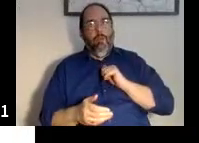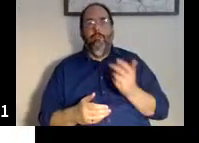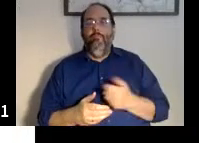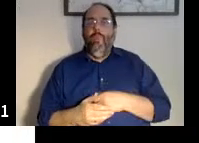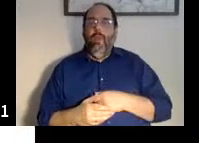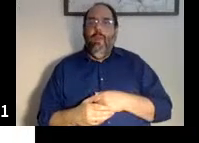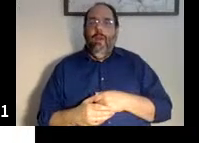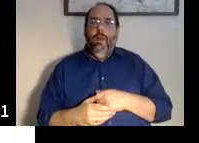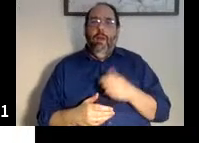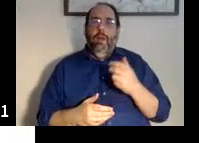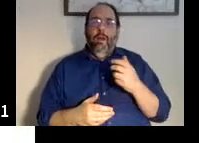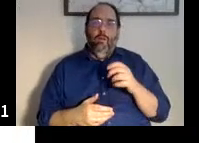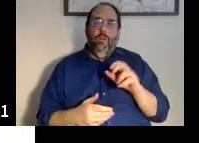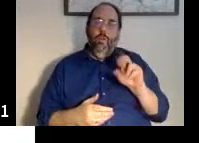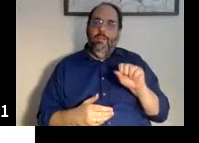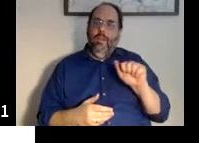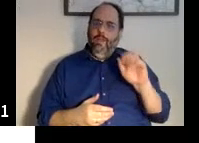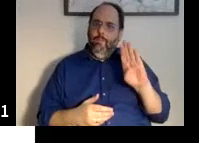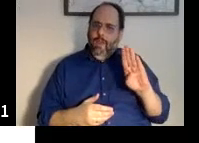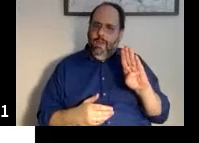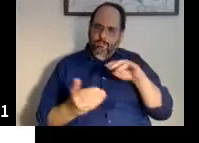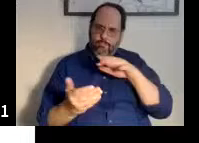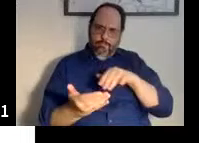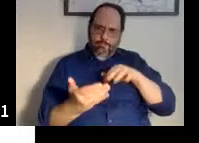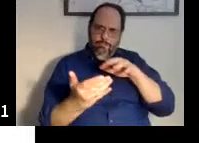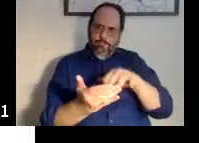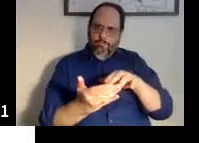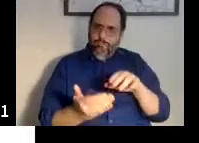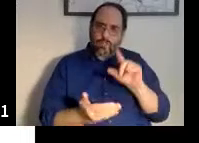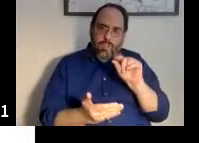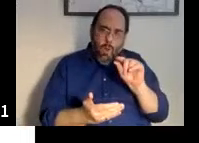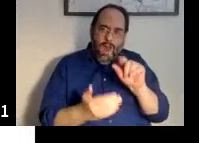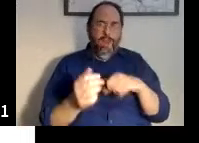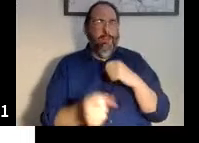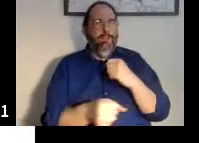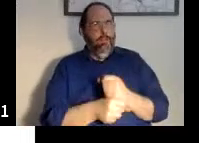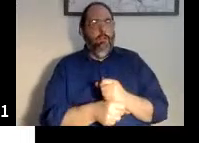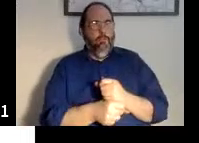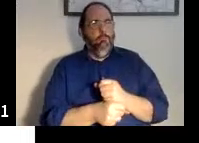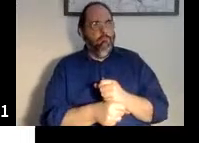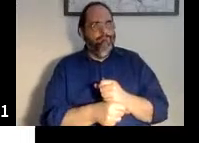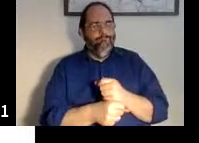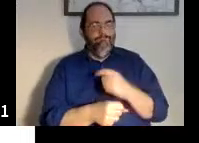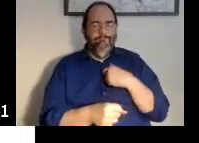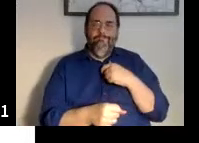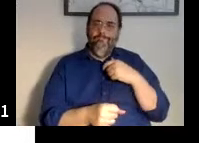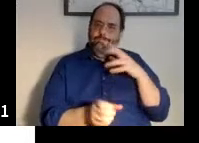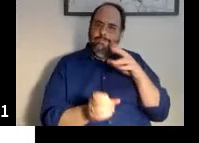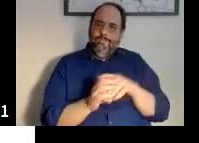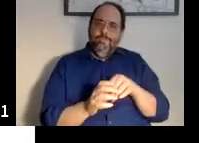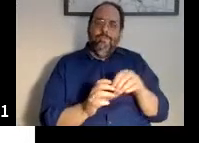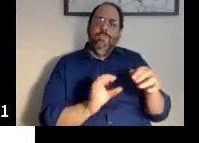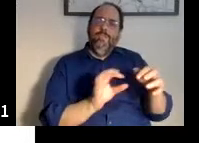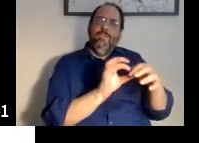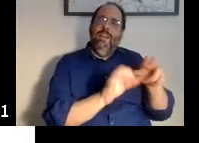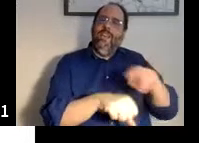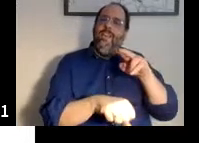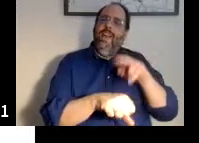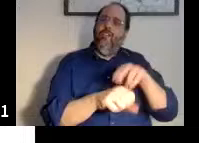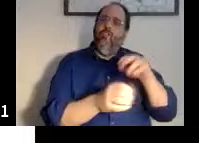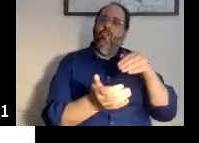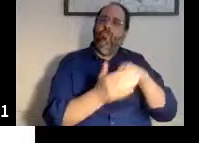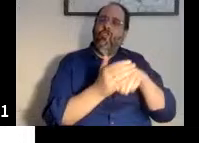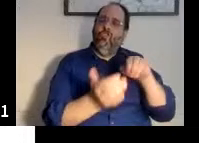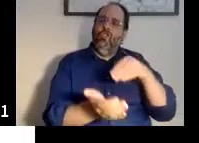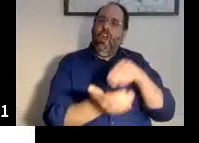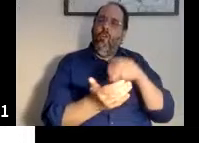the Access Board has been looking at playground surfaces. And we hooked up with the National Center on Accessibility